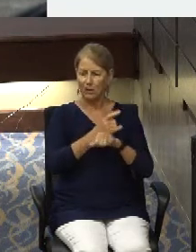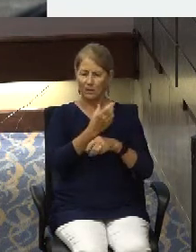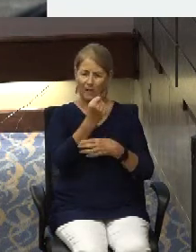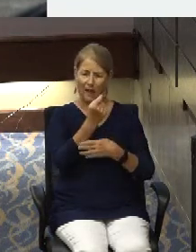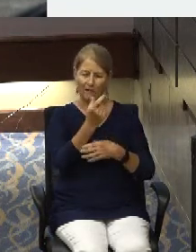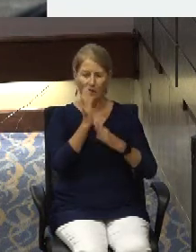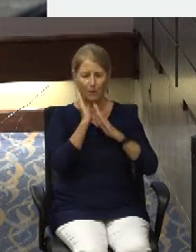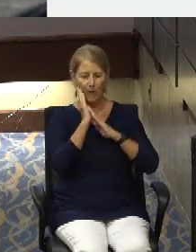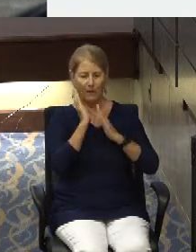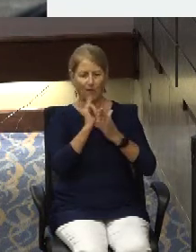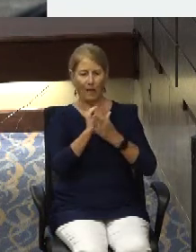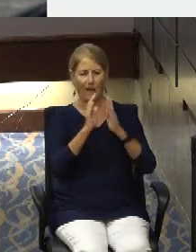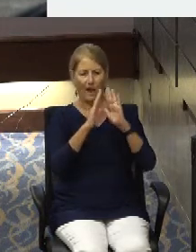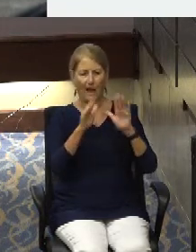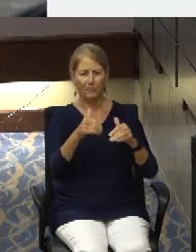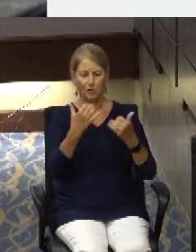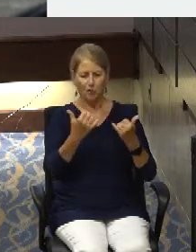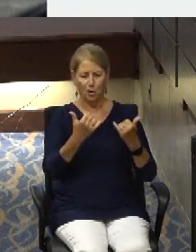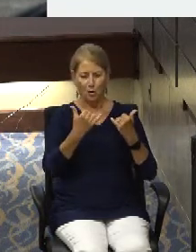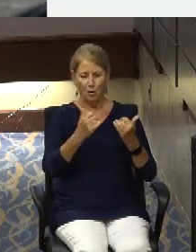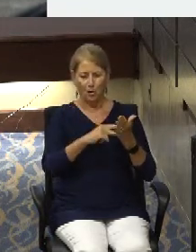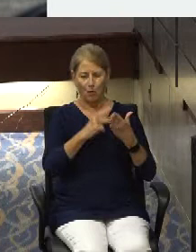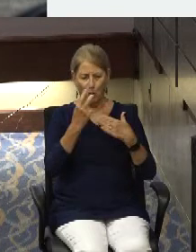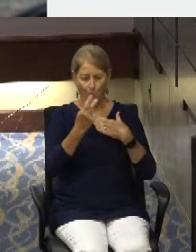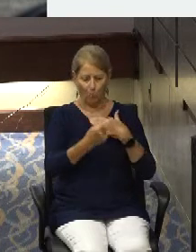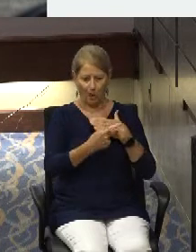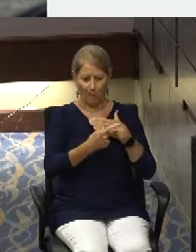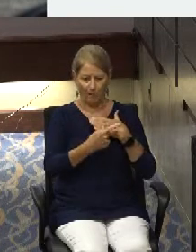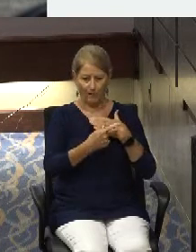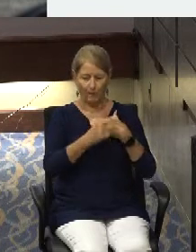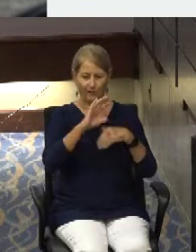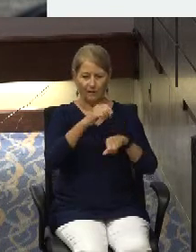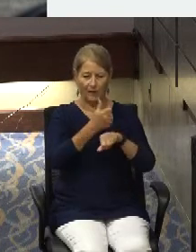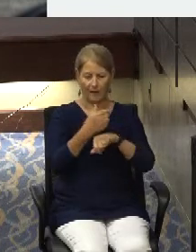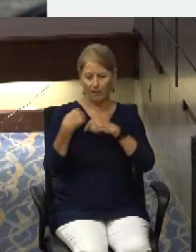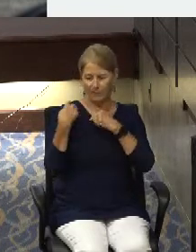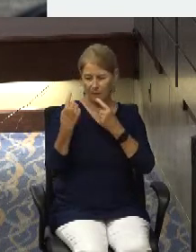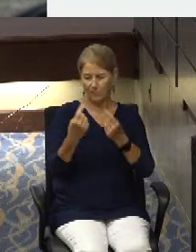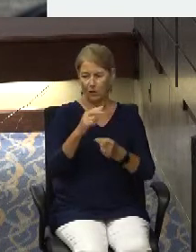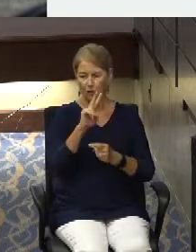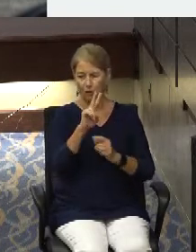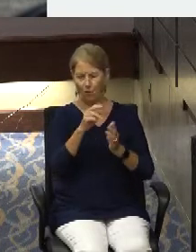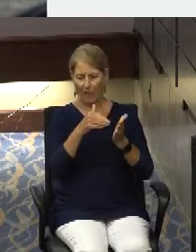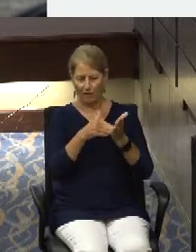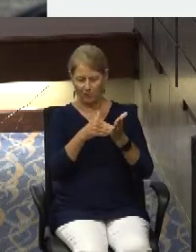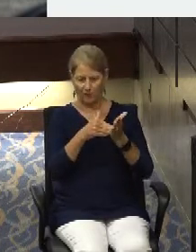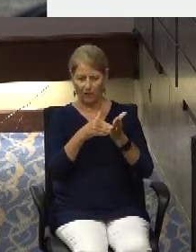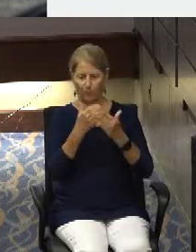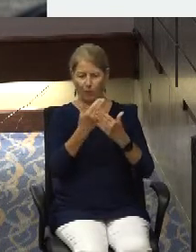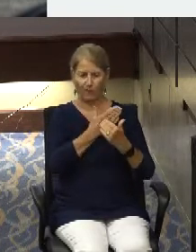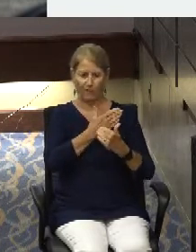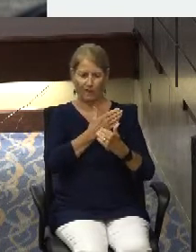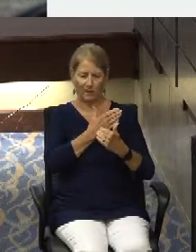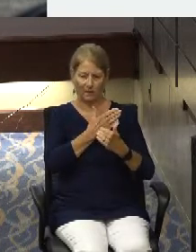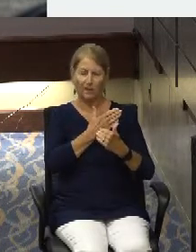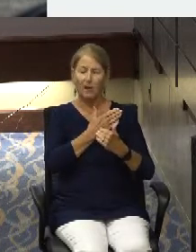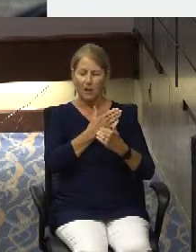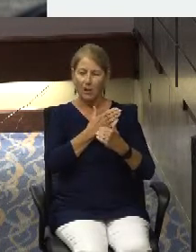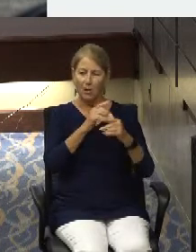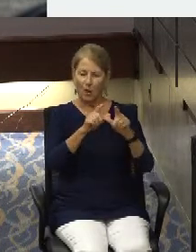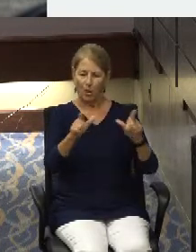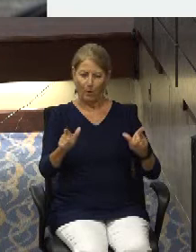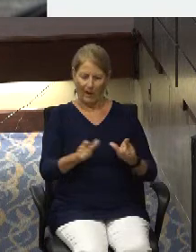Manna House's current programming has been in place since 2000. Their previous location did limit their facility to only